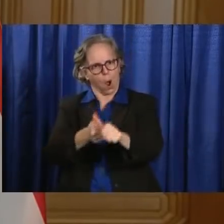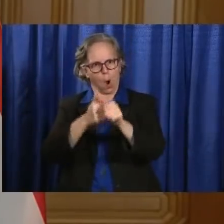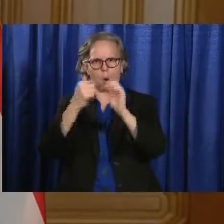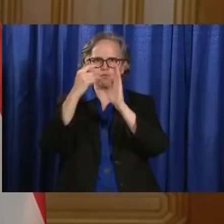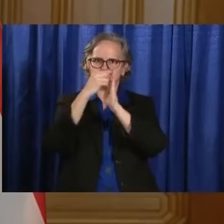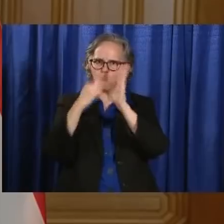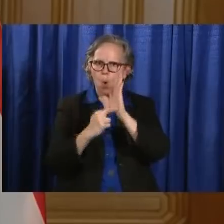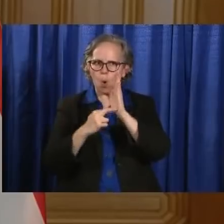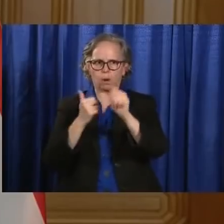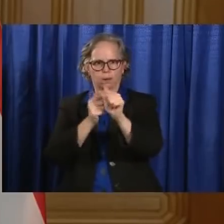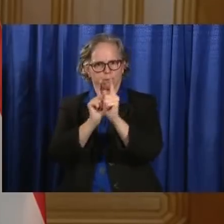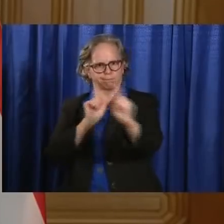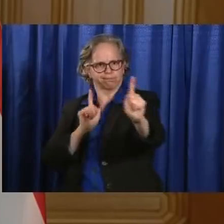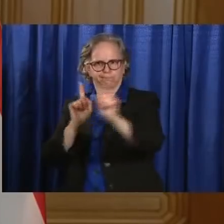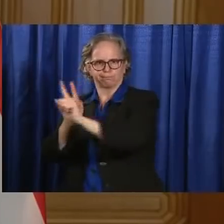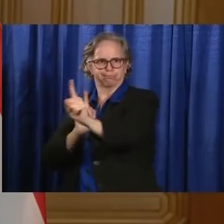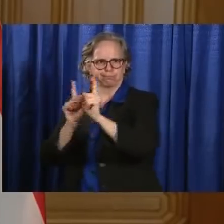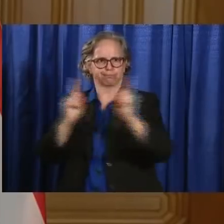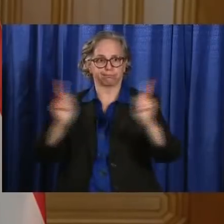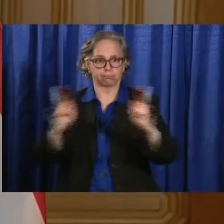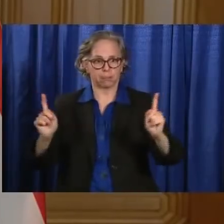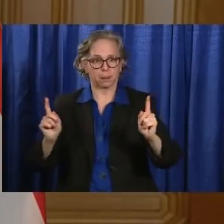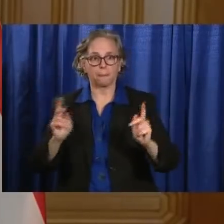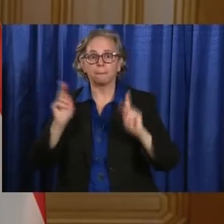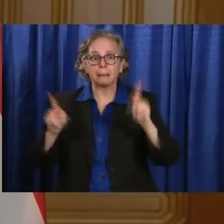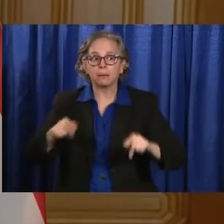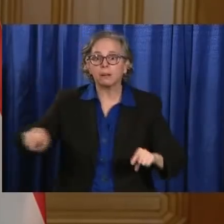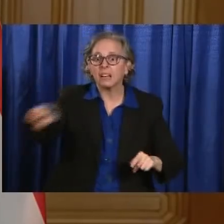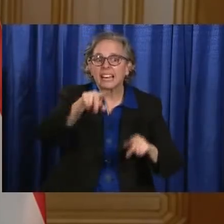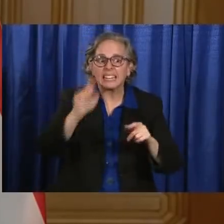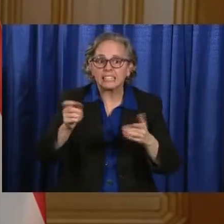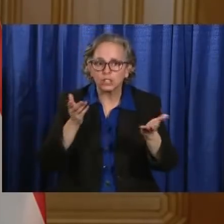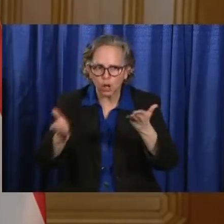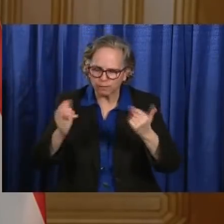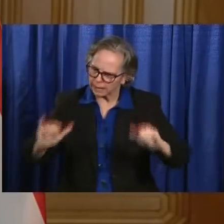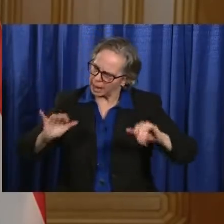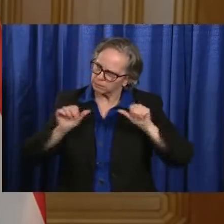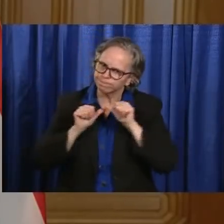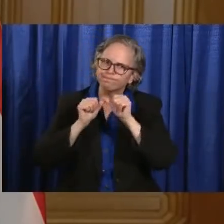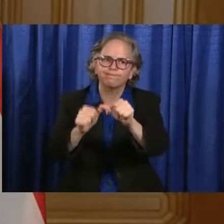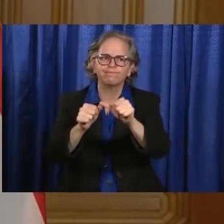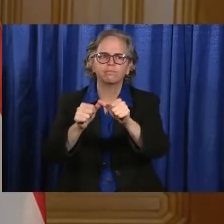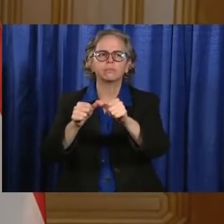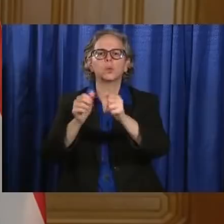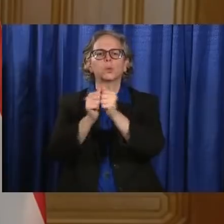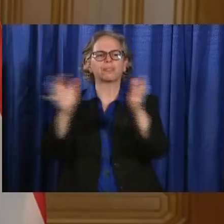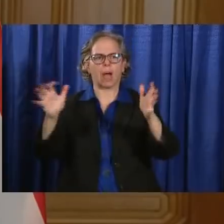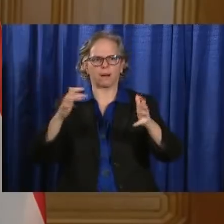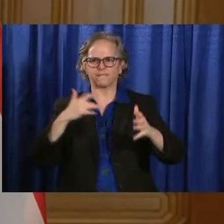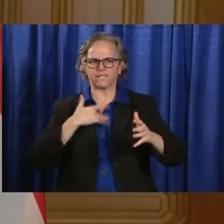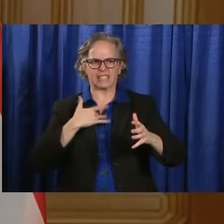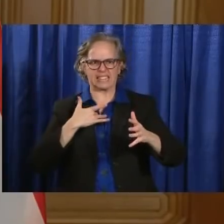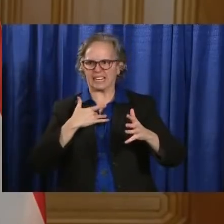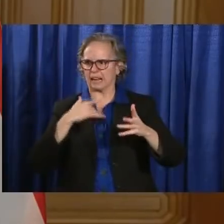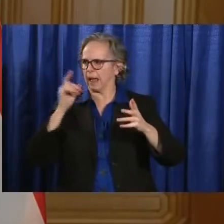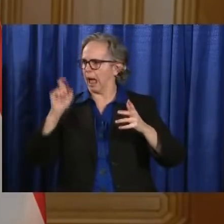who need these services can get them. They can access them without leaving their homes.